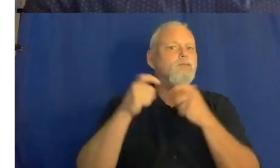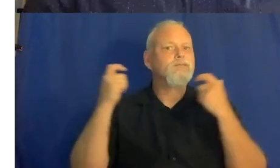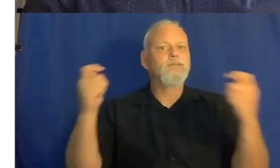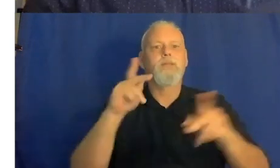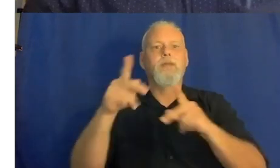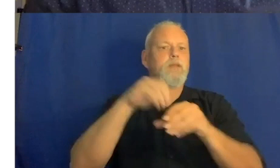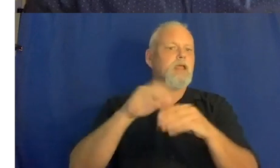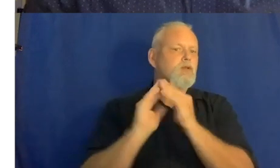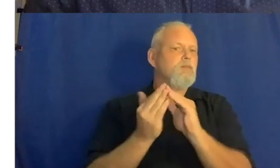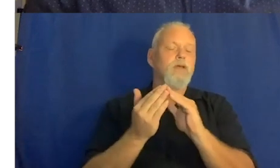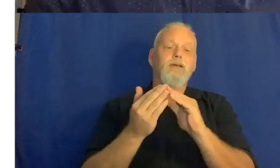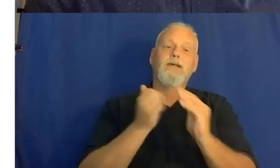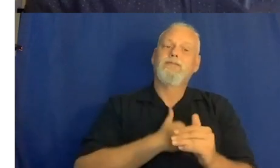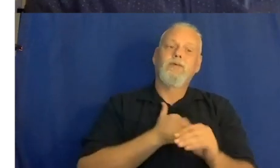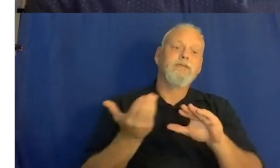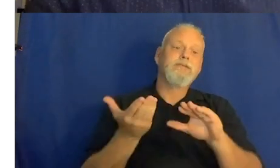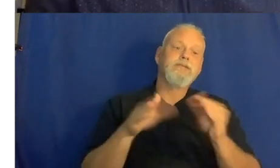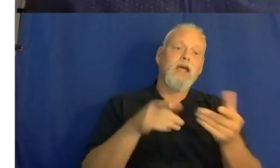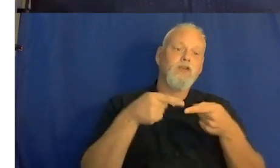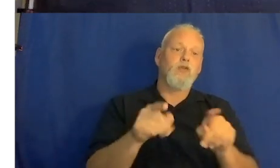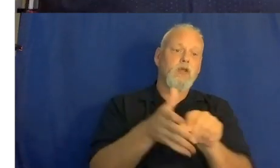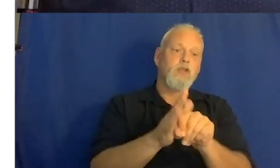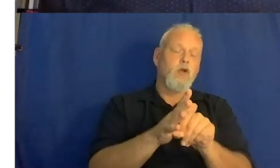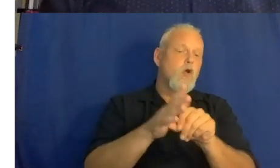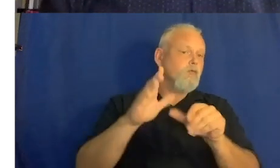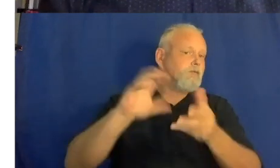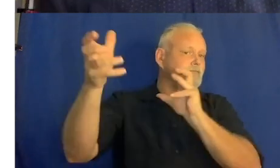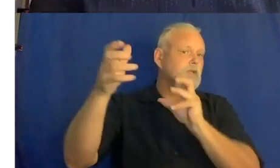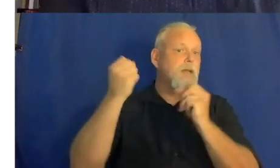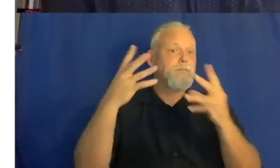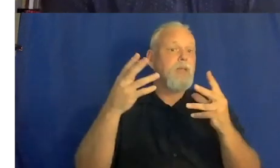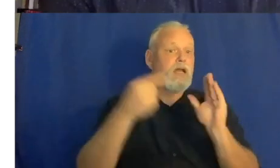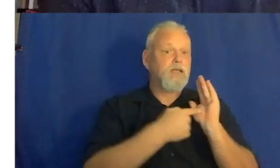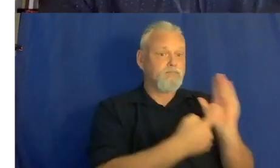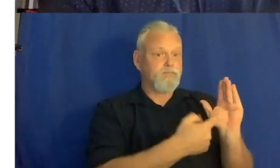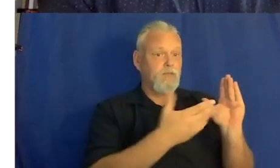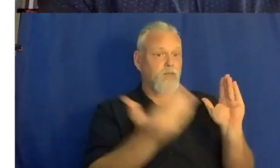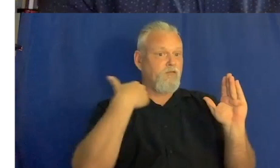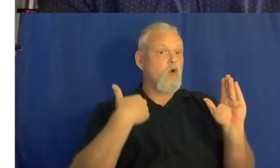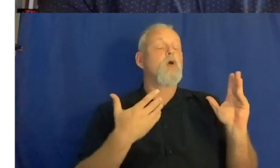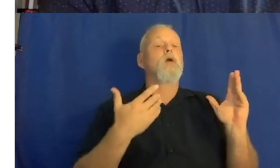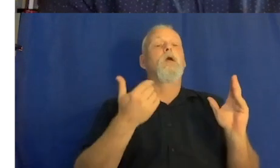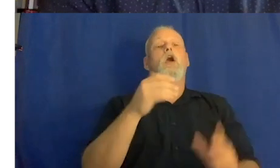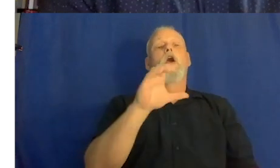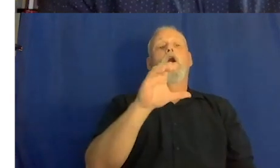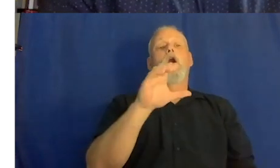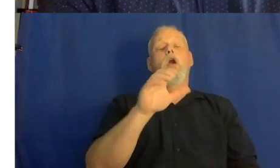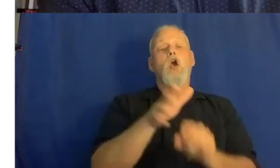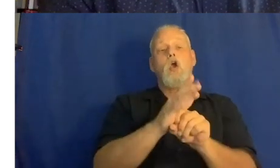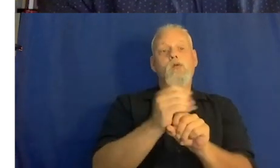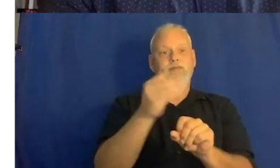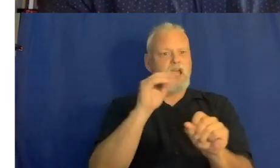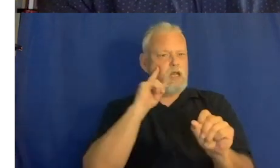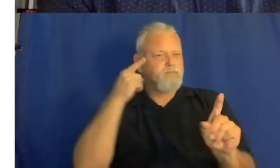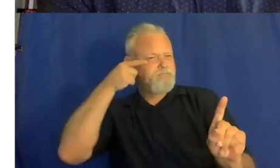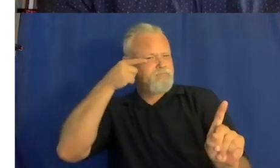who unfortunately passed away during the COVID crisis. And as many had already revealed previously, COVID-19 is taking aim at